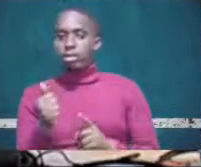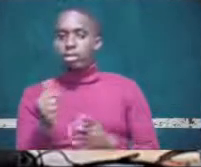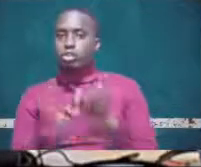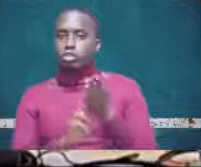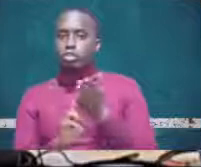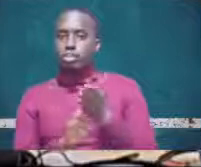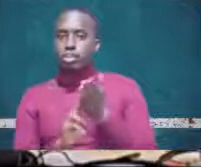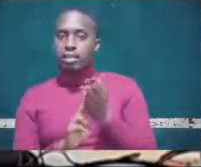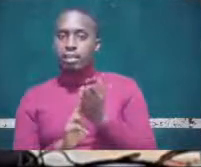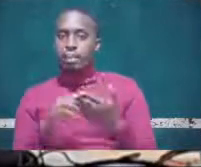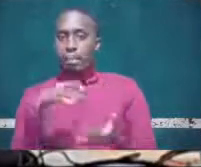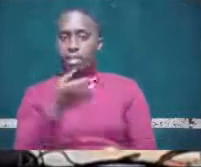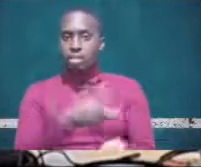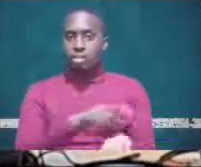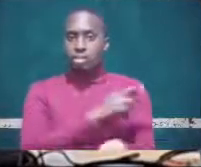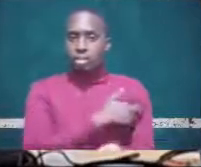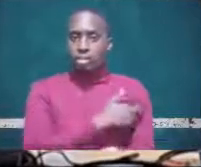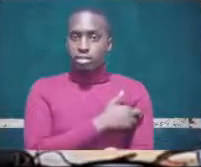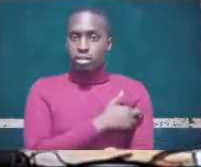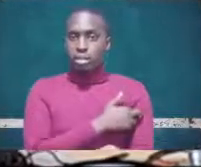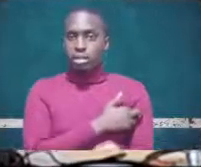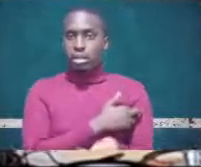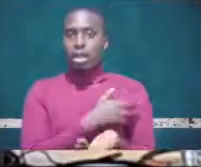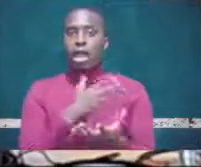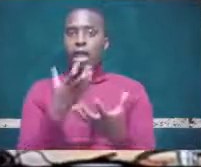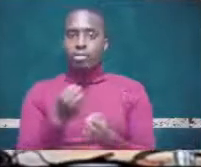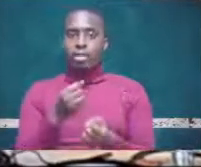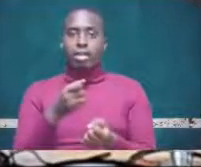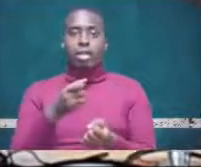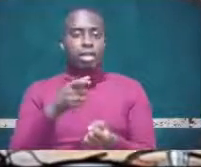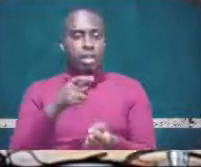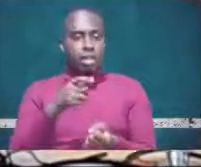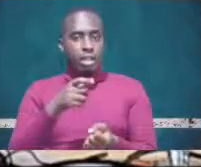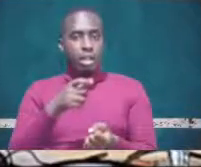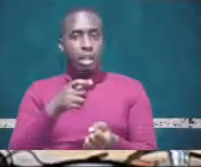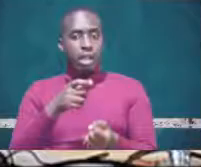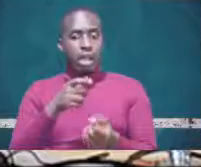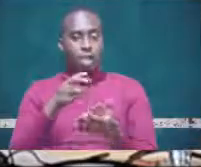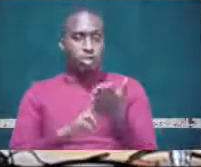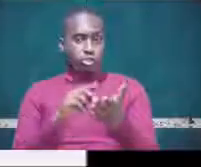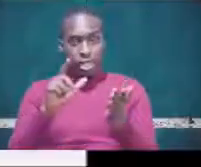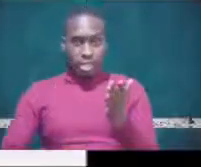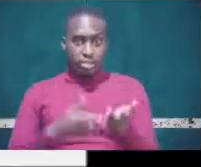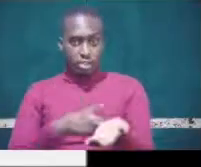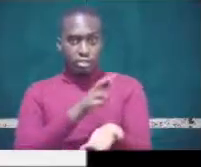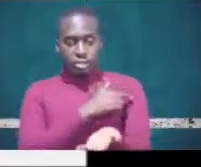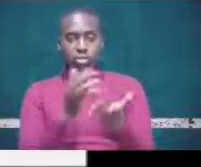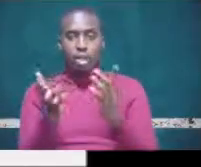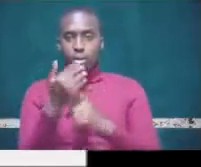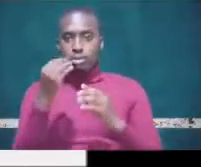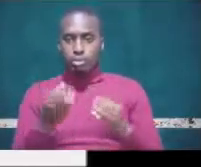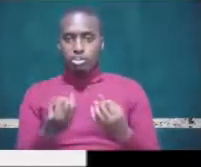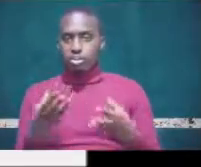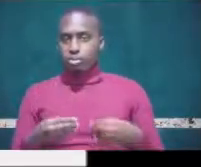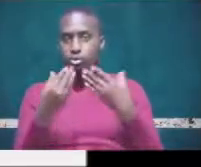using minimal resources or less resources to have more output. So that is economic. Then we have